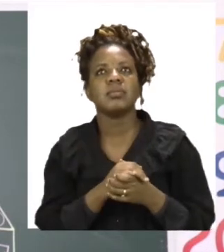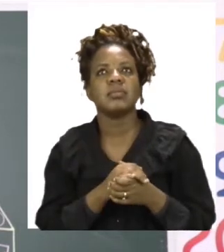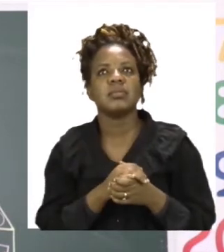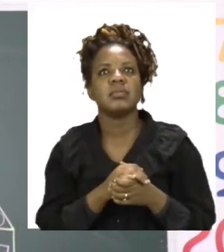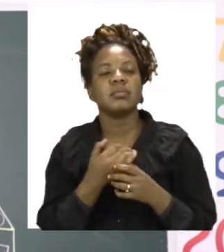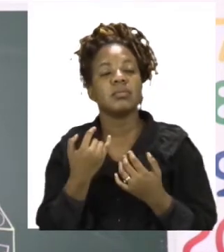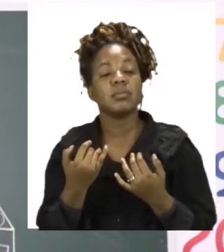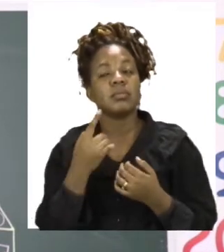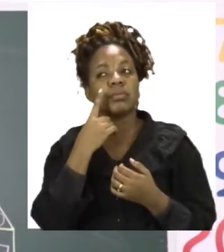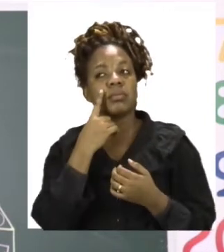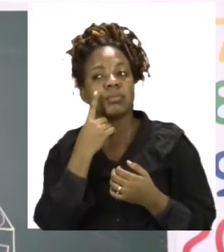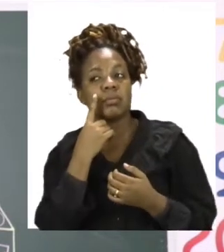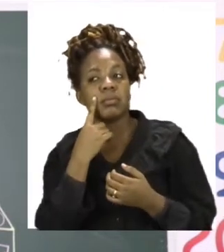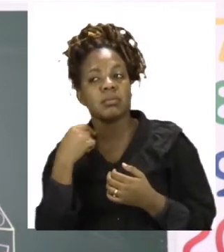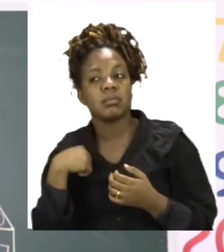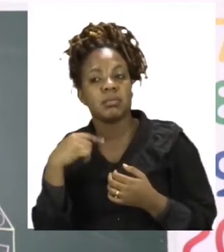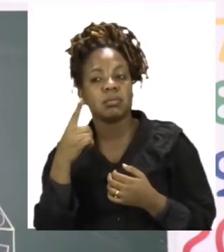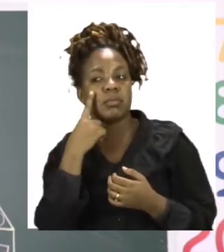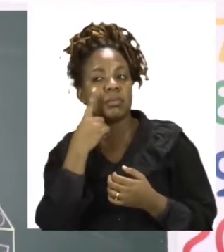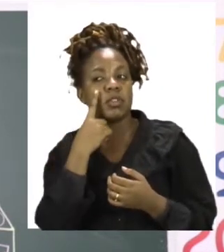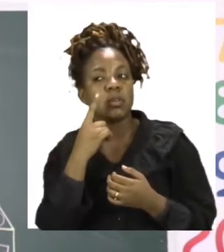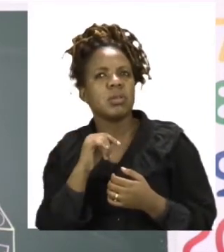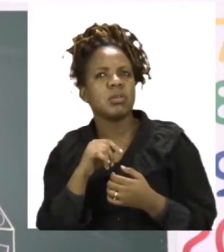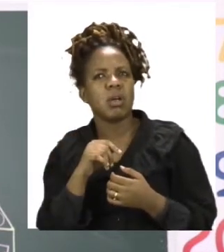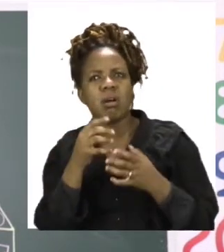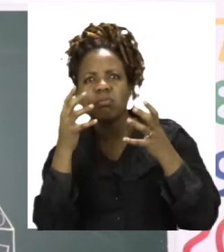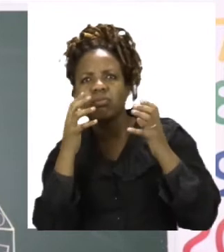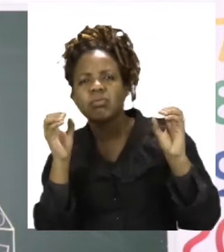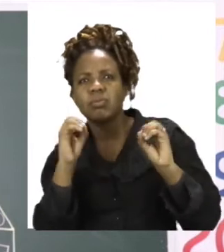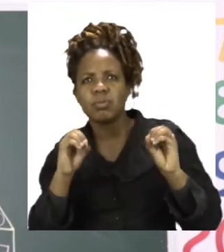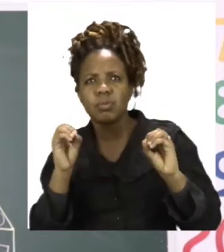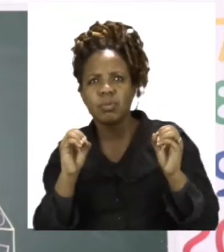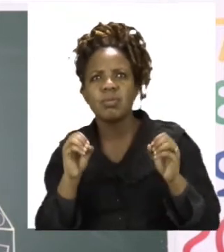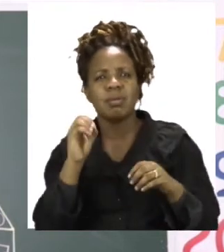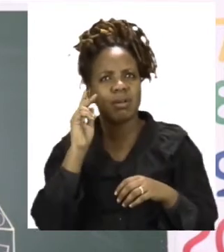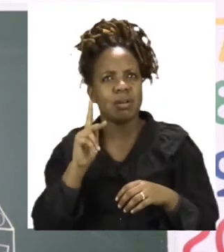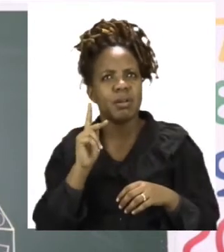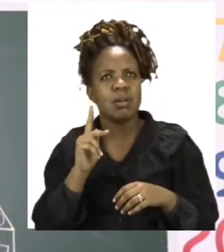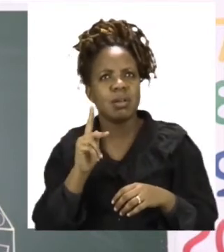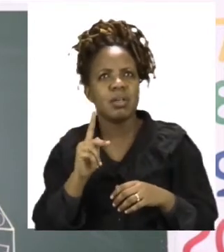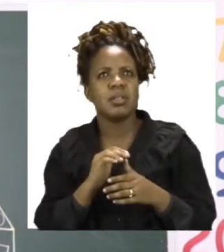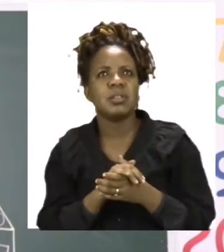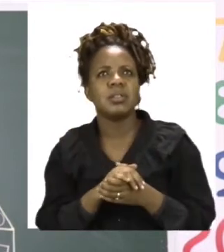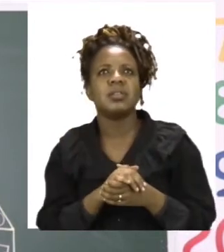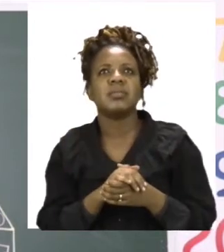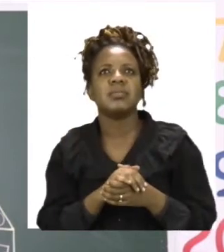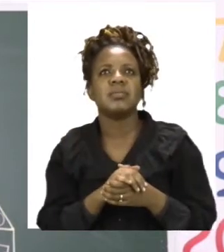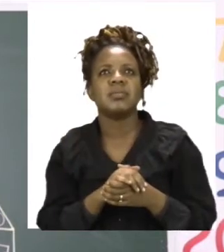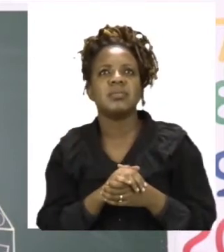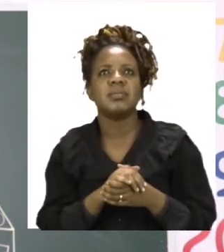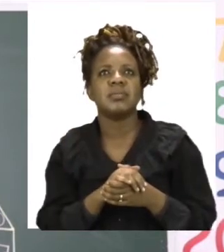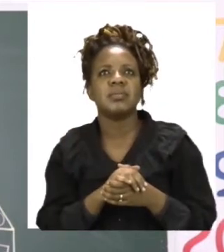and sound, he goes forward again and moves. So he comes